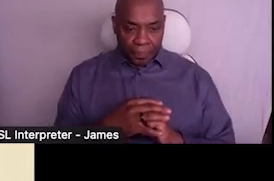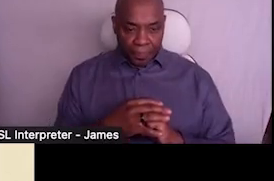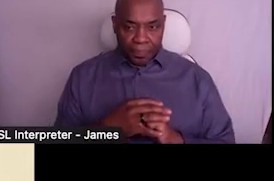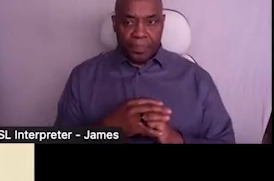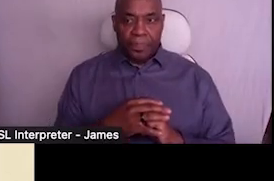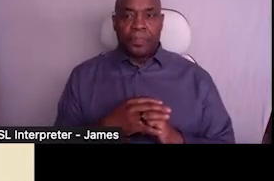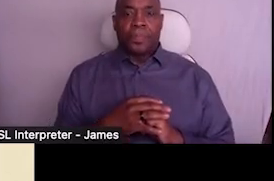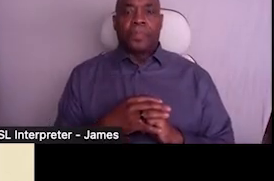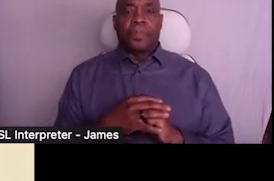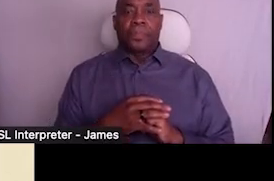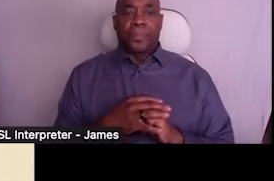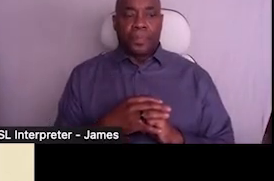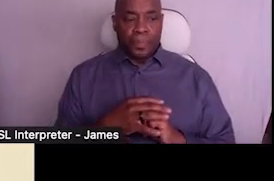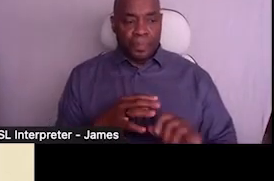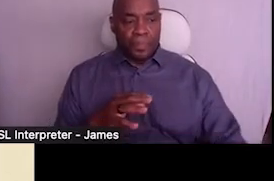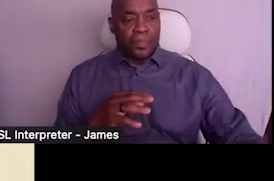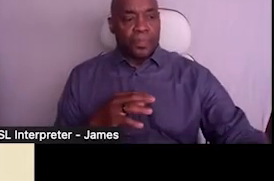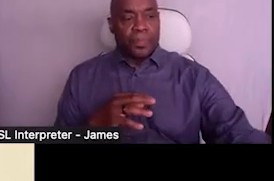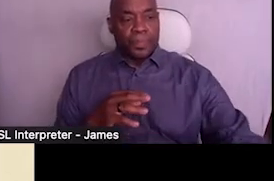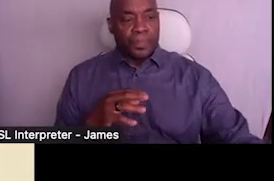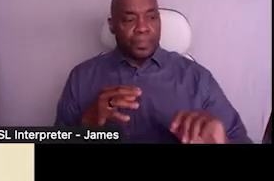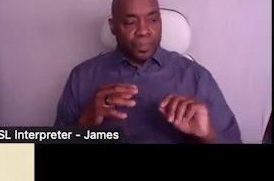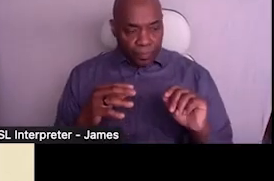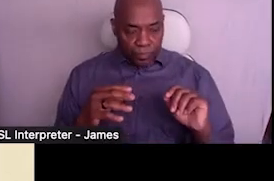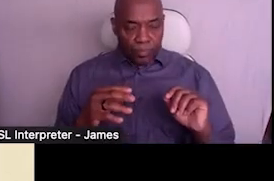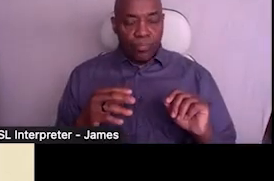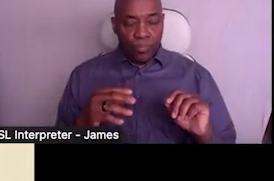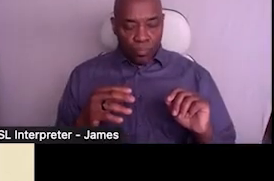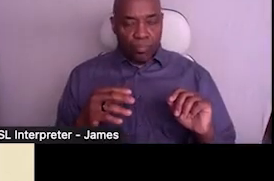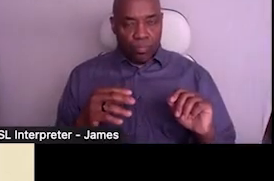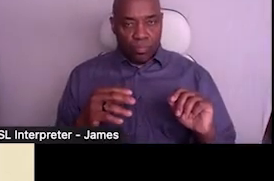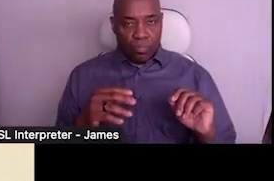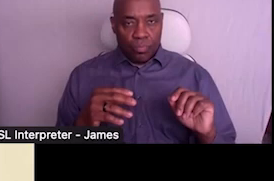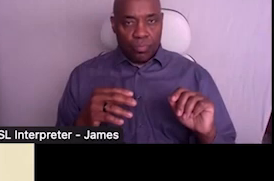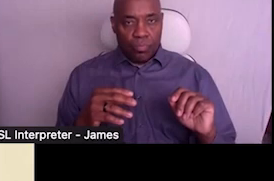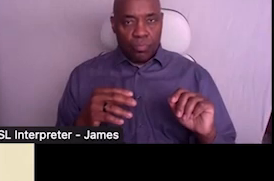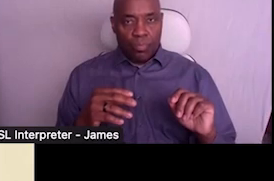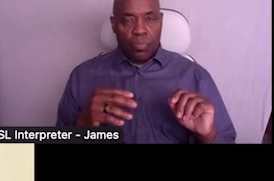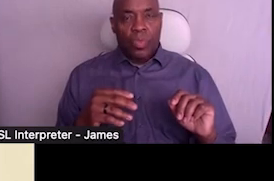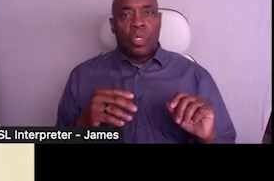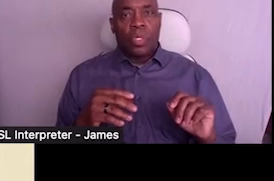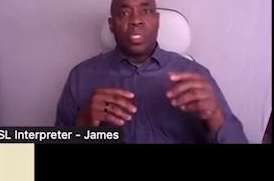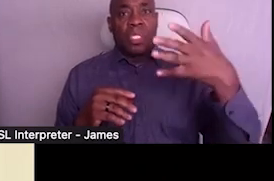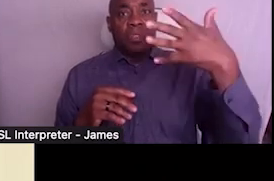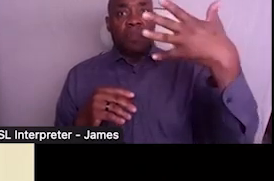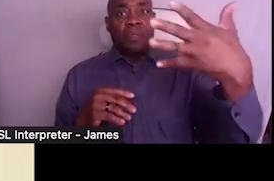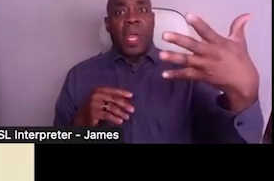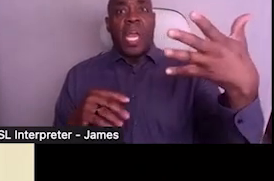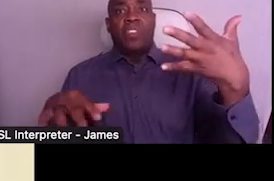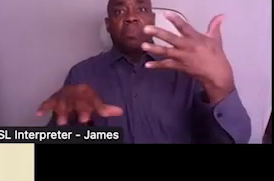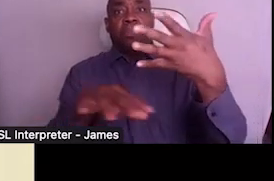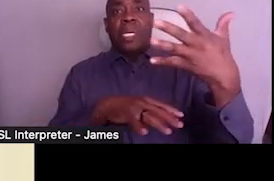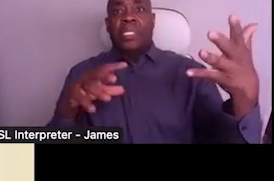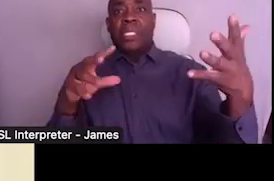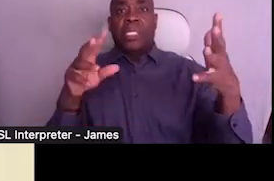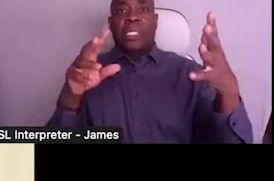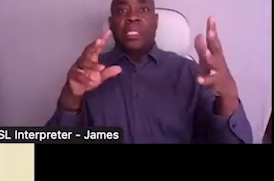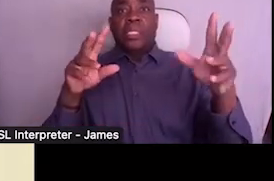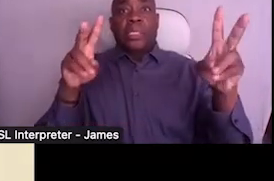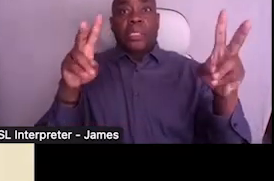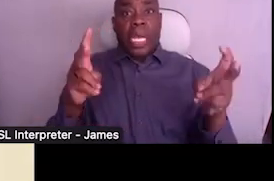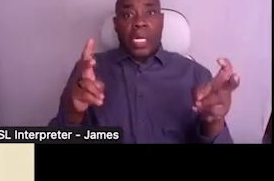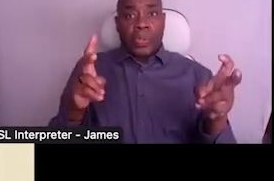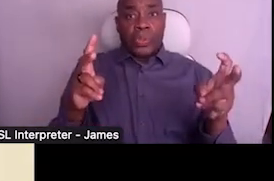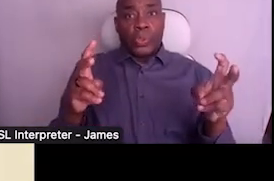There are 5 basic titles or chapters of the Americans